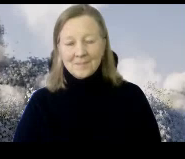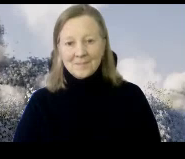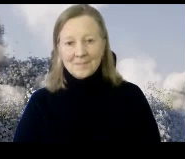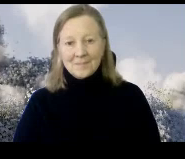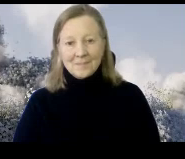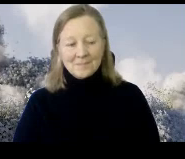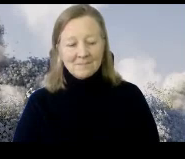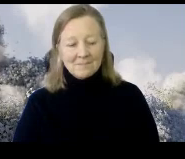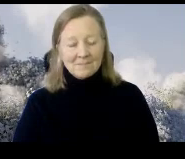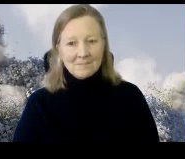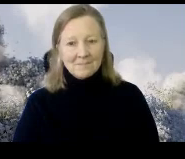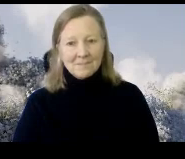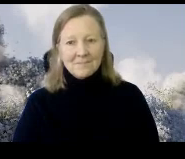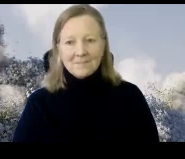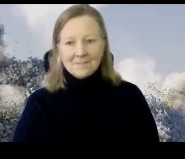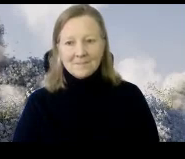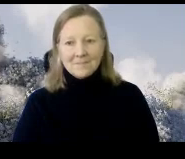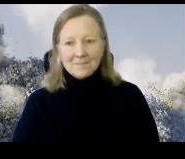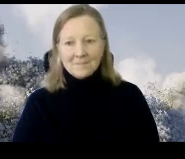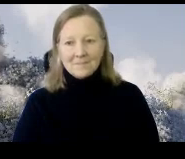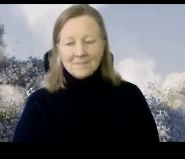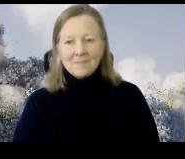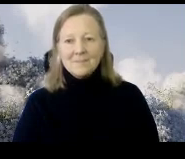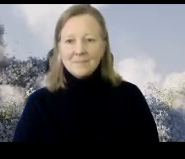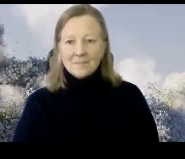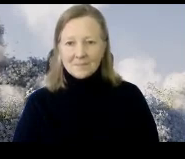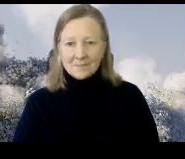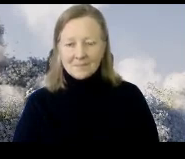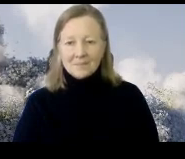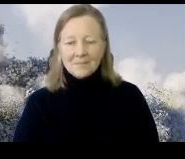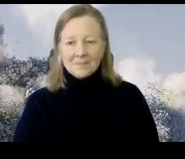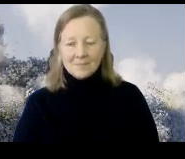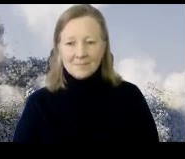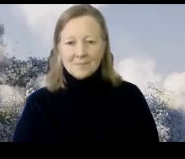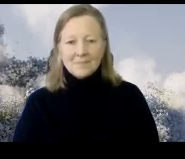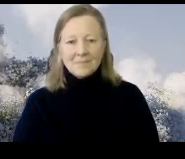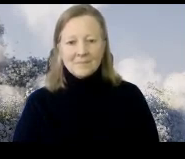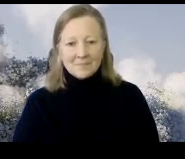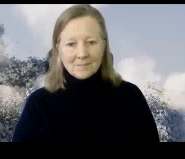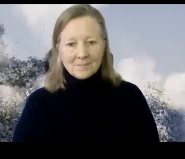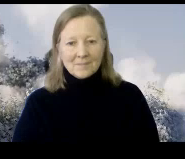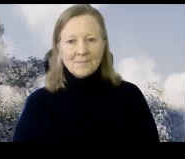35,000 people monthly. So you can subscribe on that on our homepage as well.